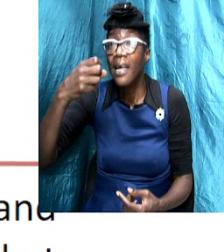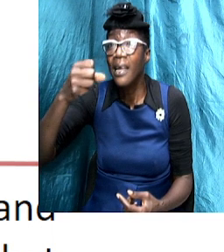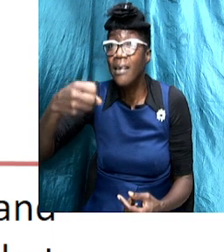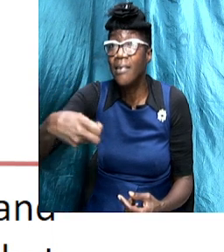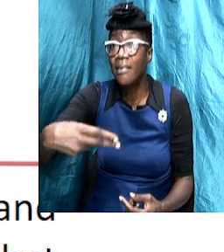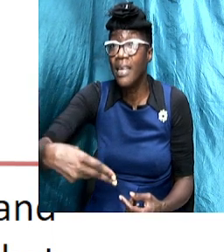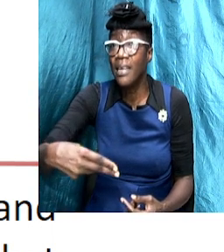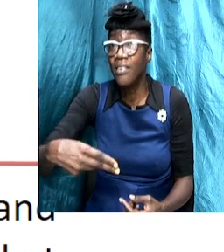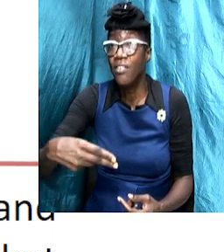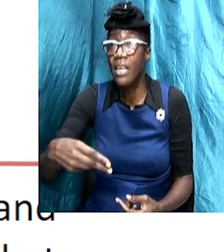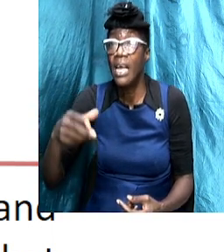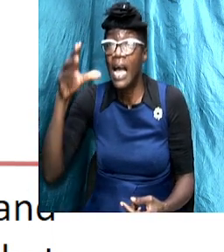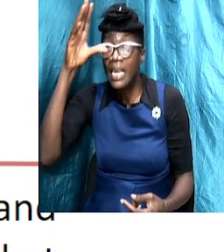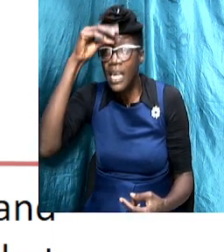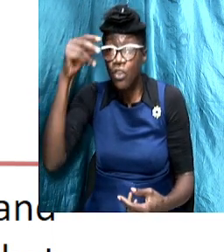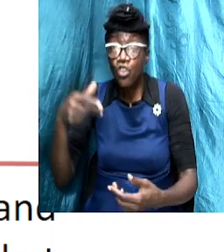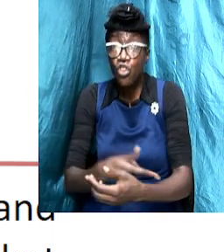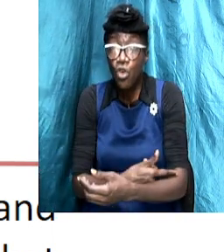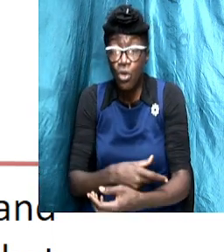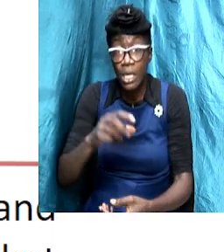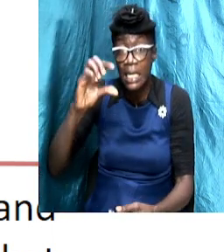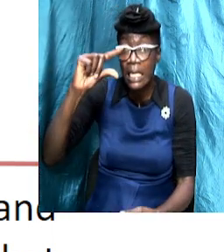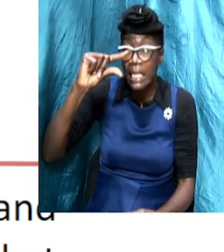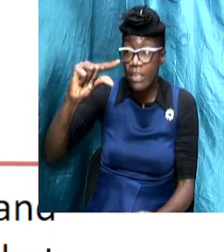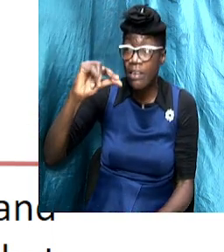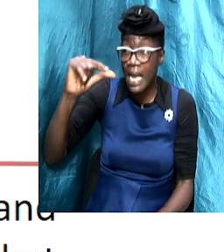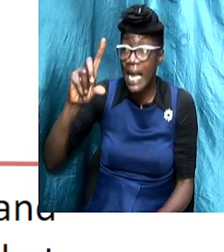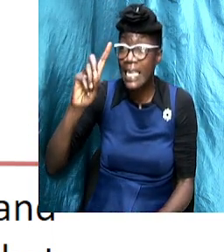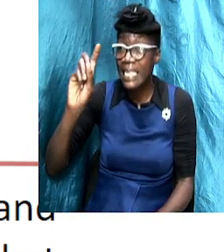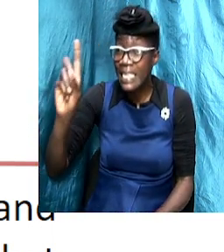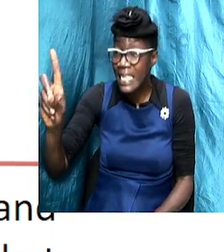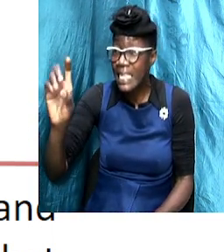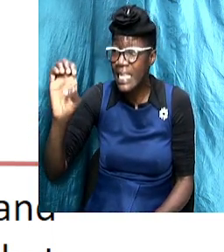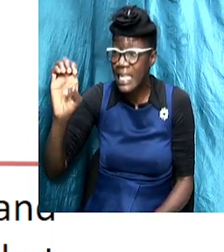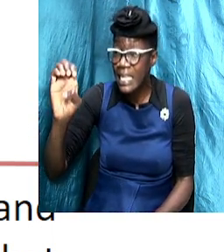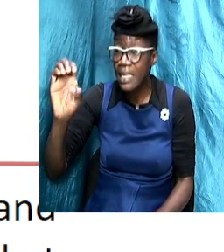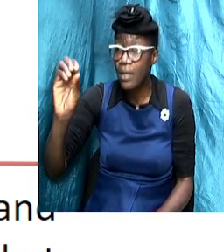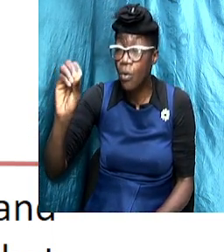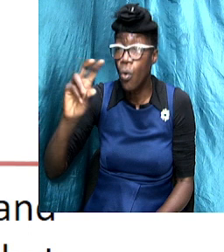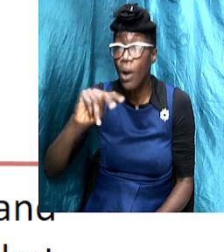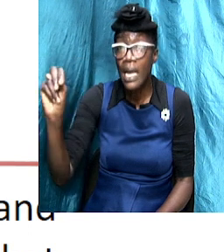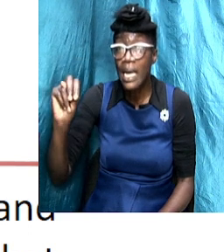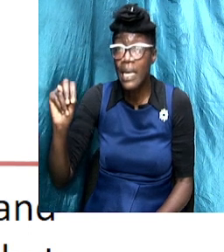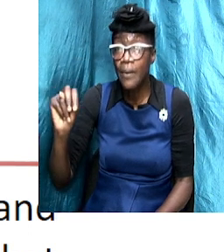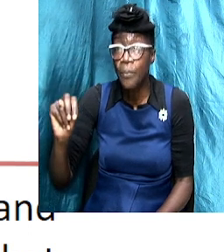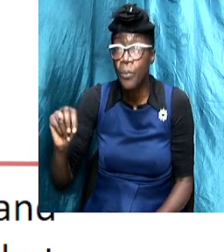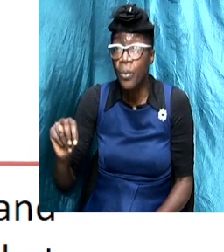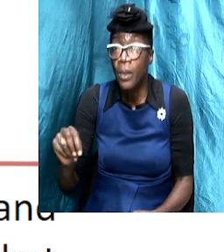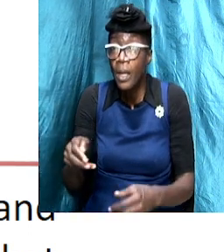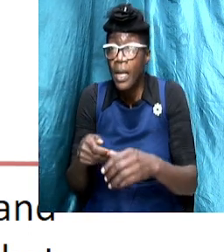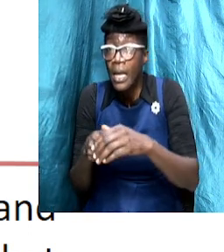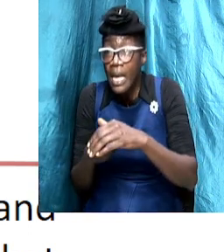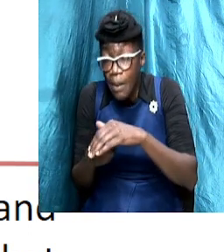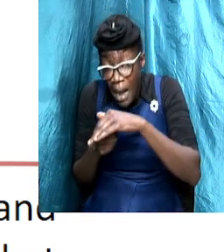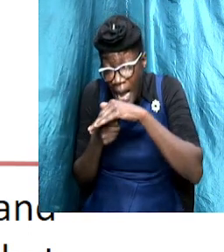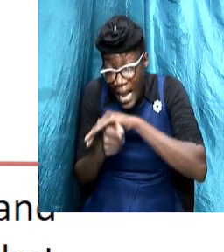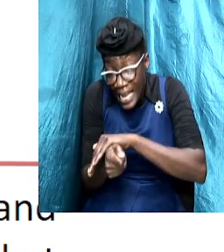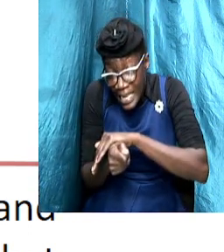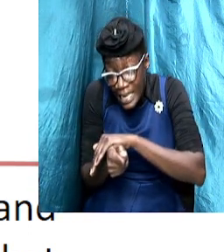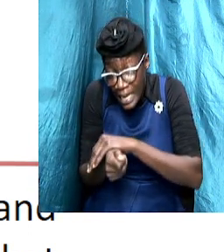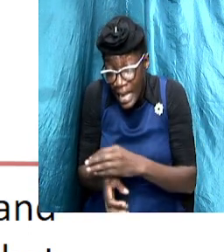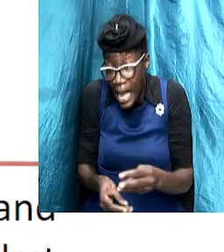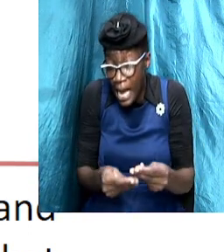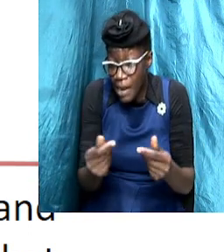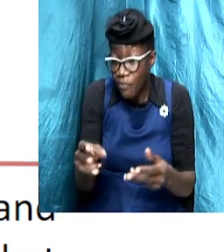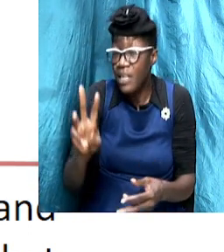wheat by the winepress to hide it from the Midianites. So the scripture tell you what he was doing. He was hiding. He